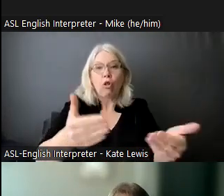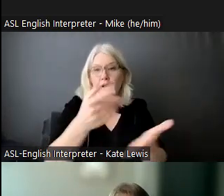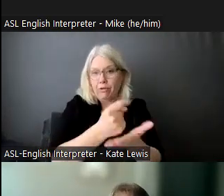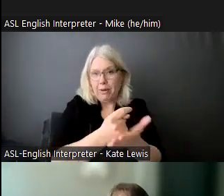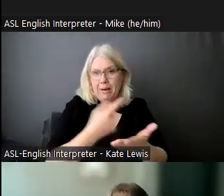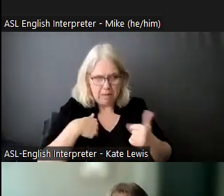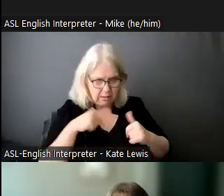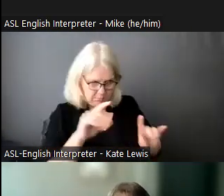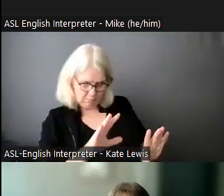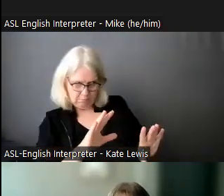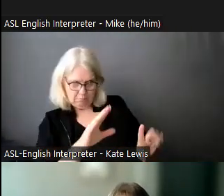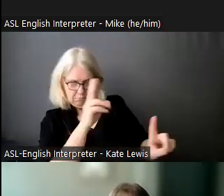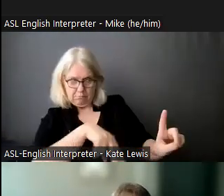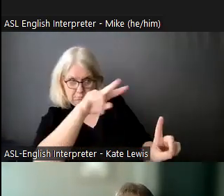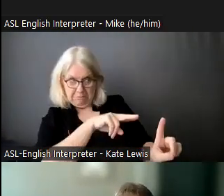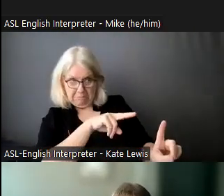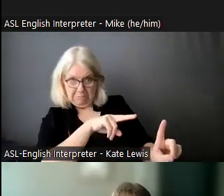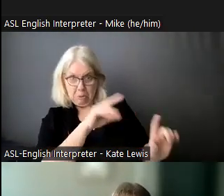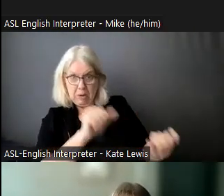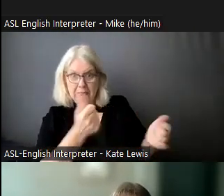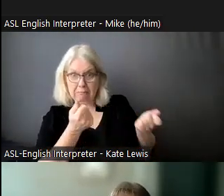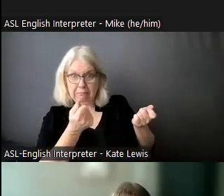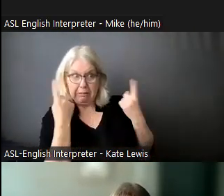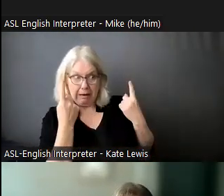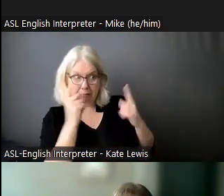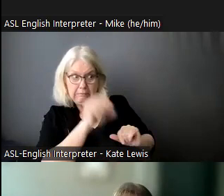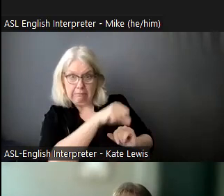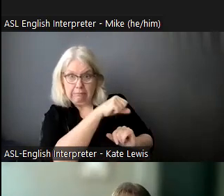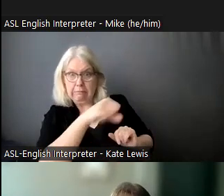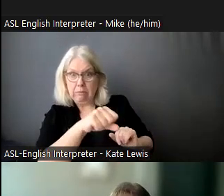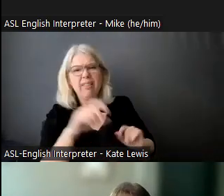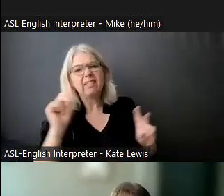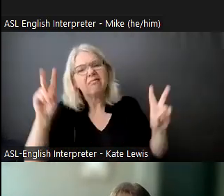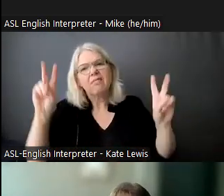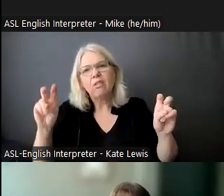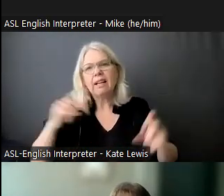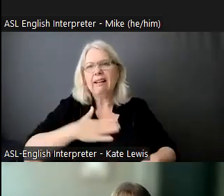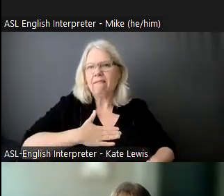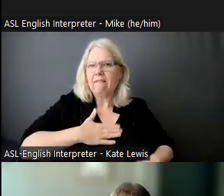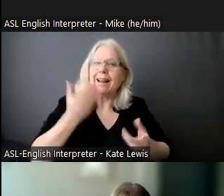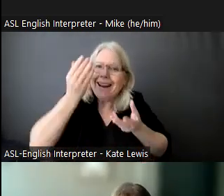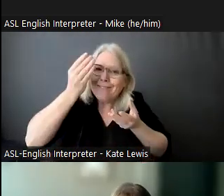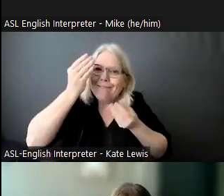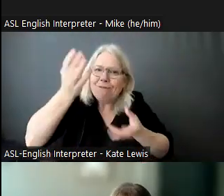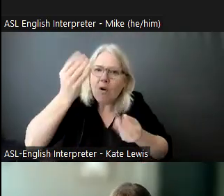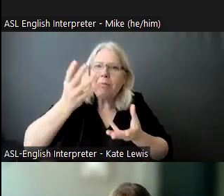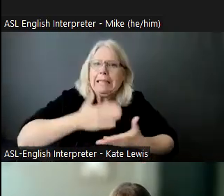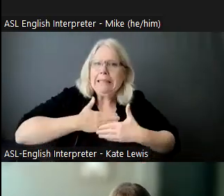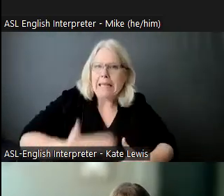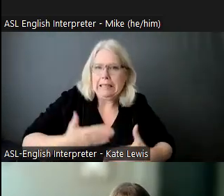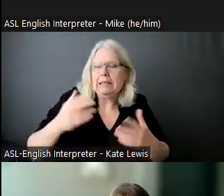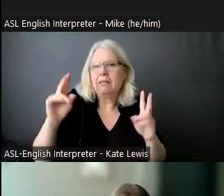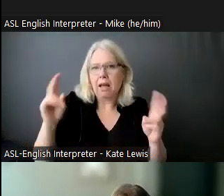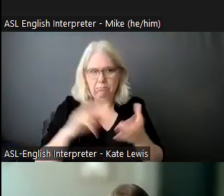understands what is being proposed. It's called informed consent. And you can only get informed consent from